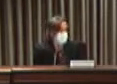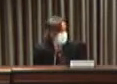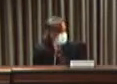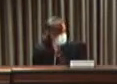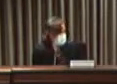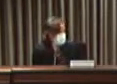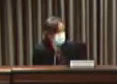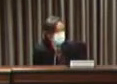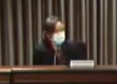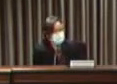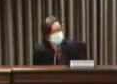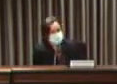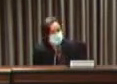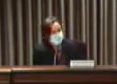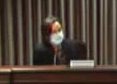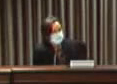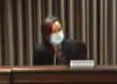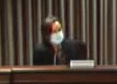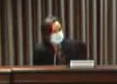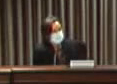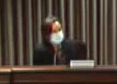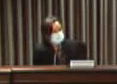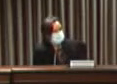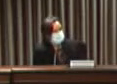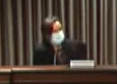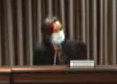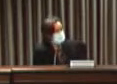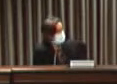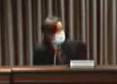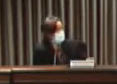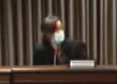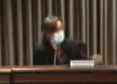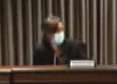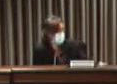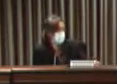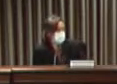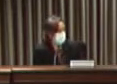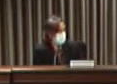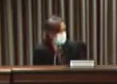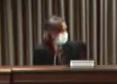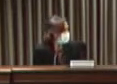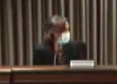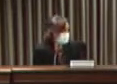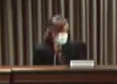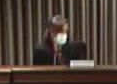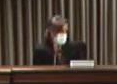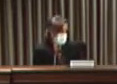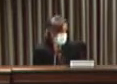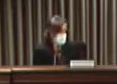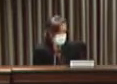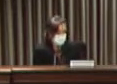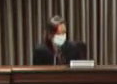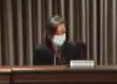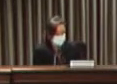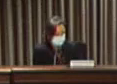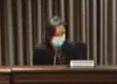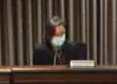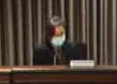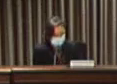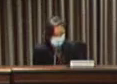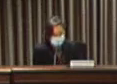literature or best practices or sort of the communities that are most ambitiously trying to address equity issues in